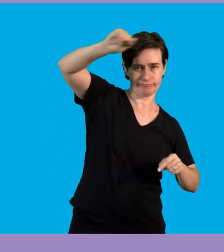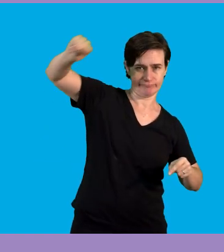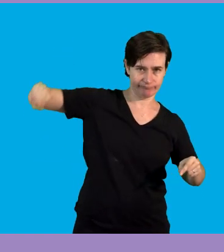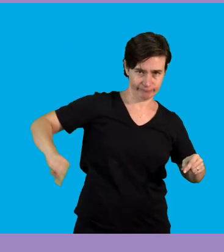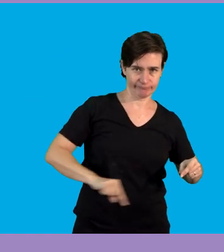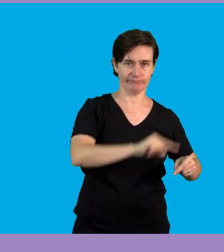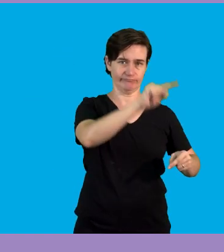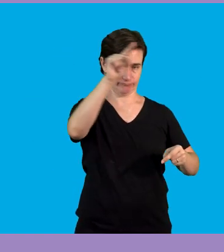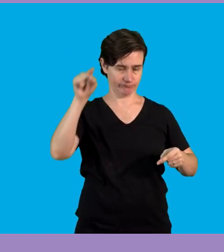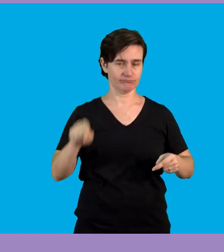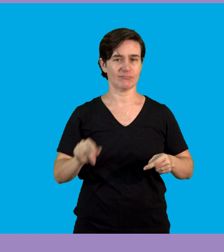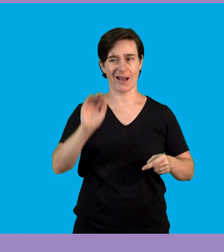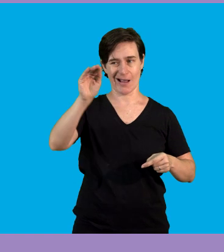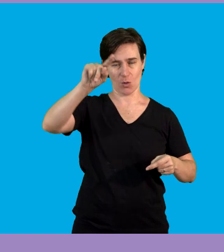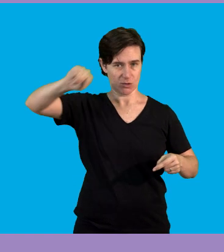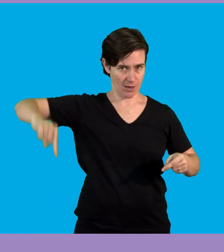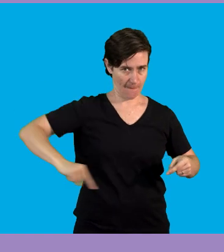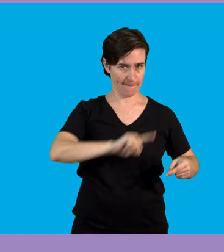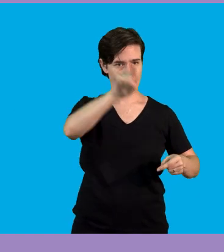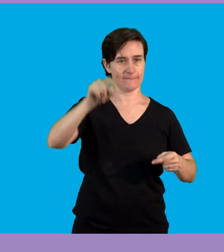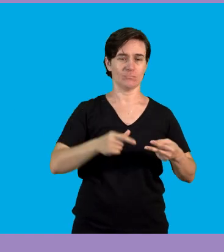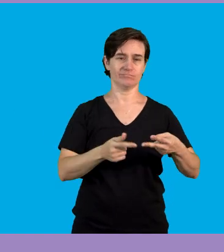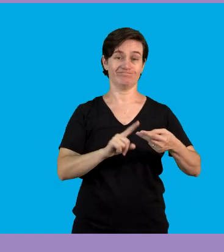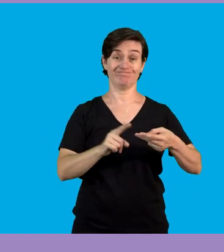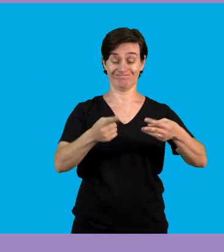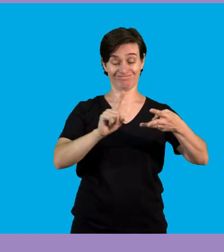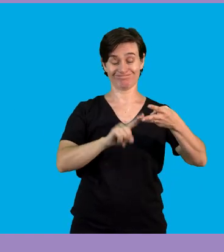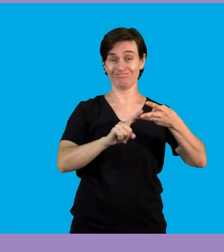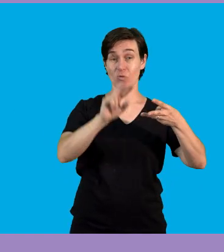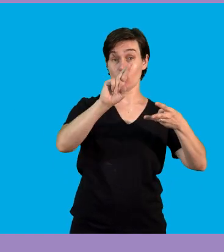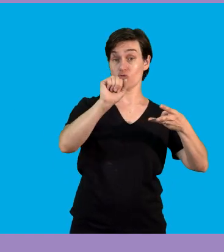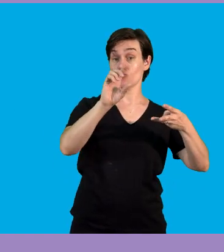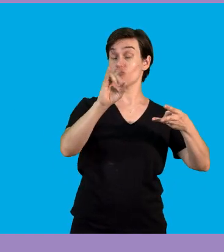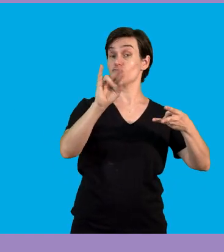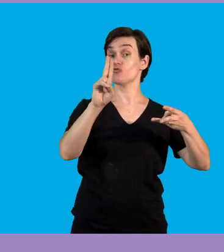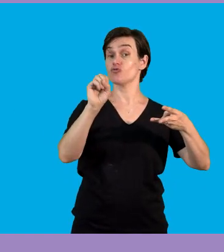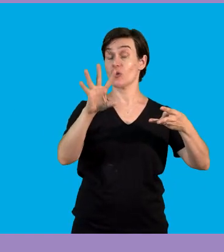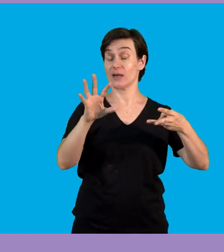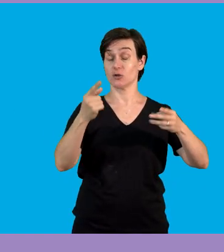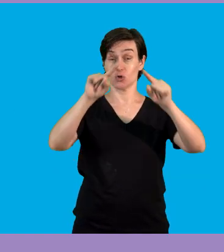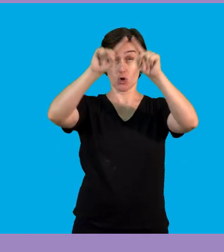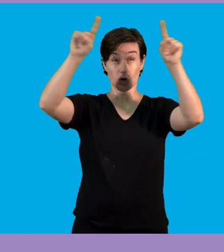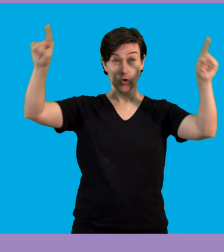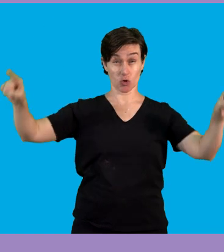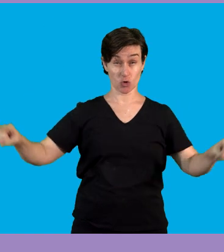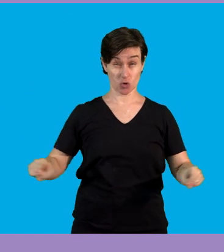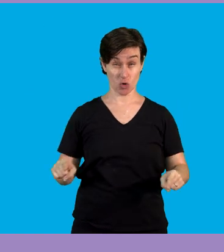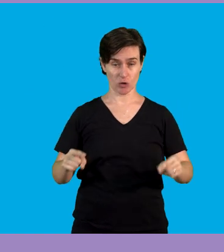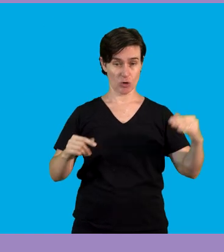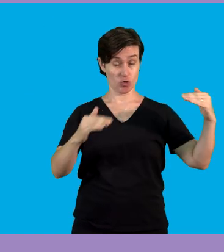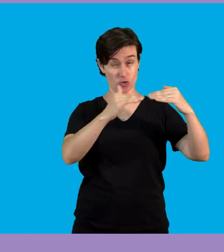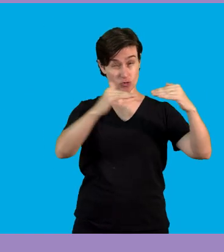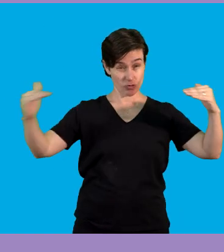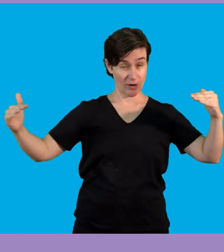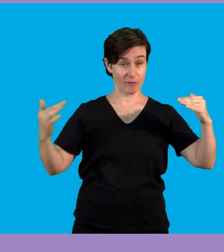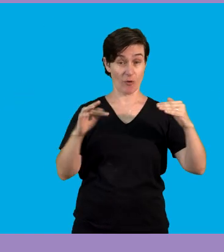the perimeter of a circle. Then we have the radius, which is a straight line drawn from the center of the circle to